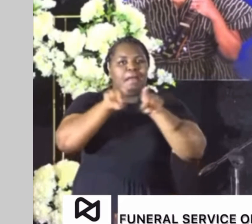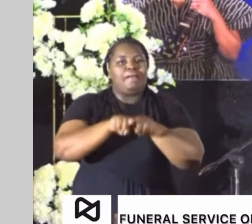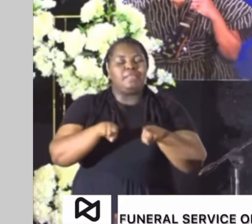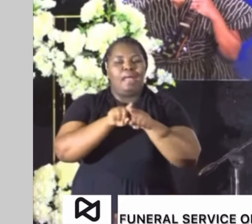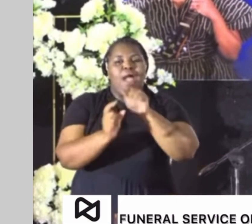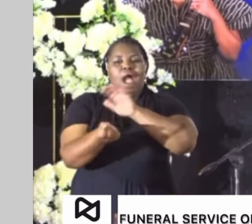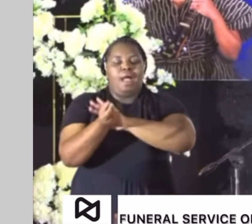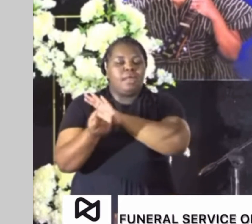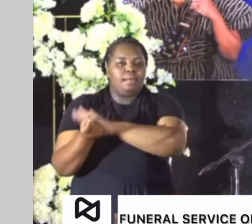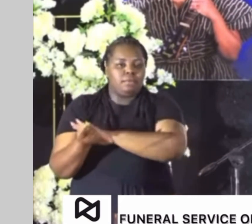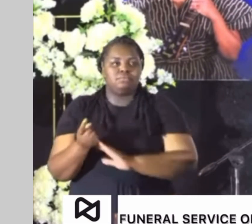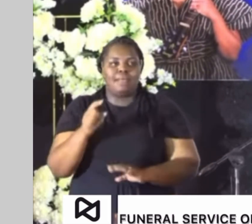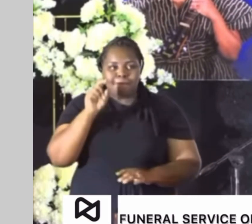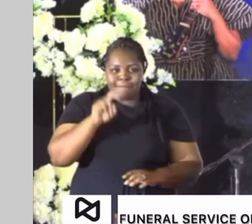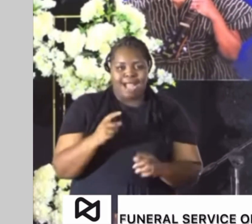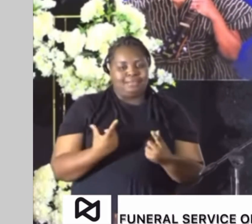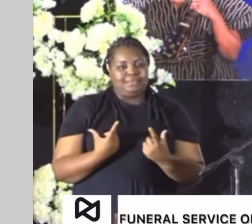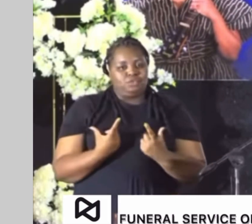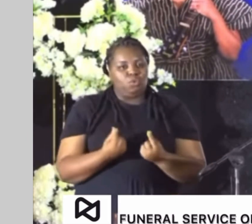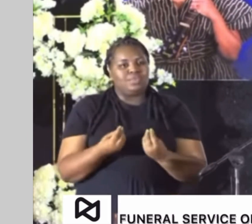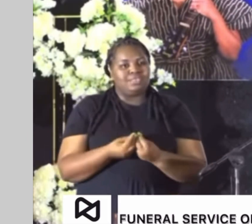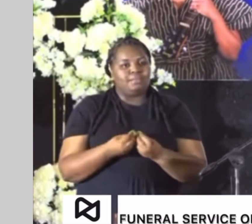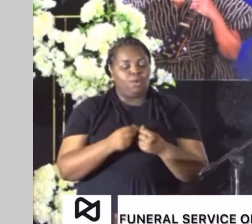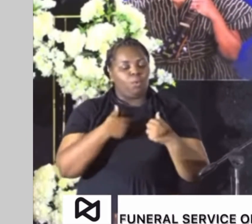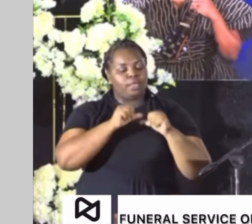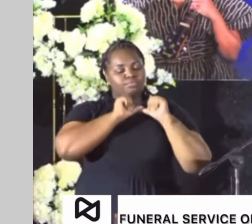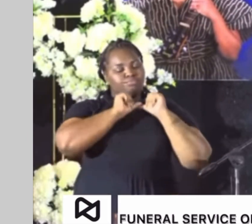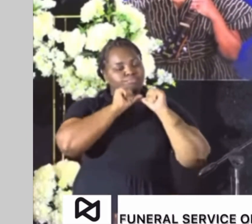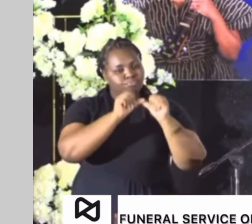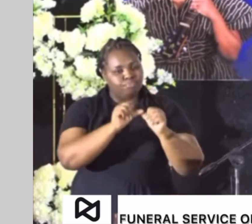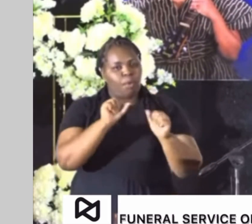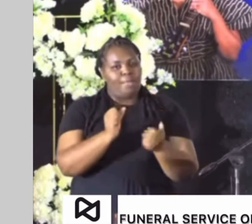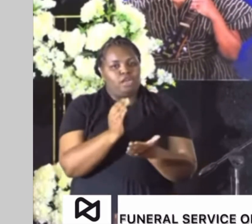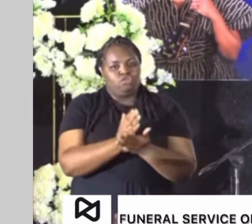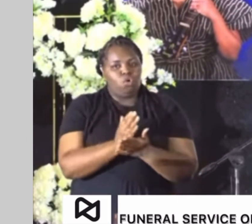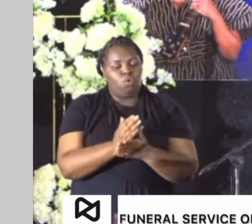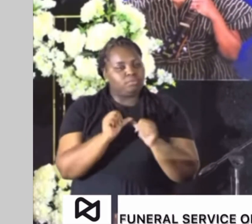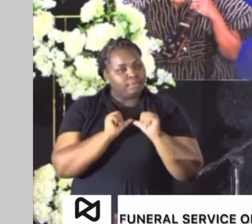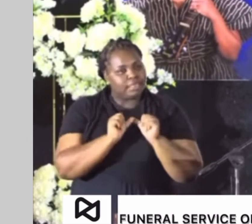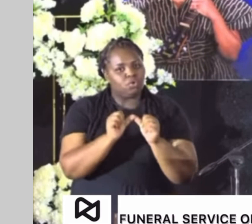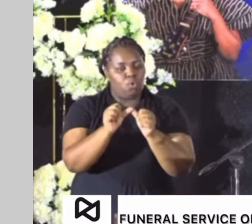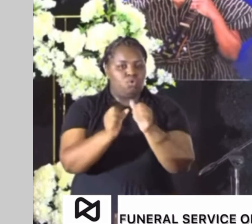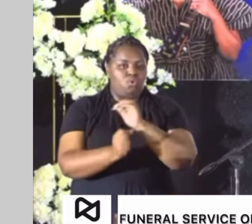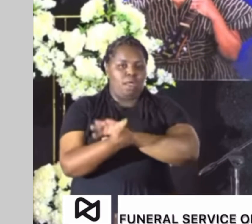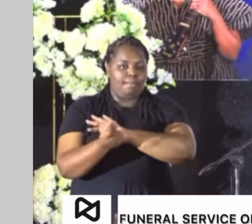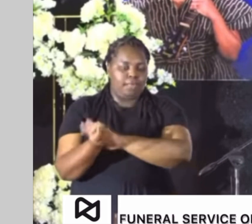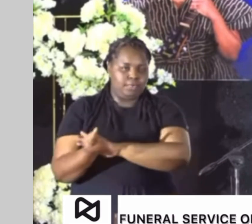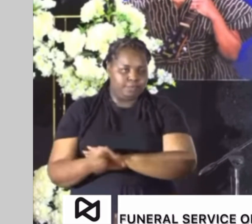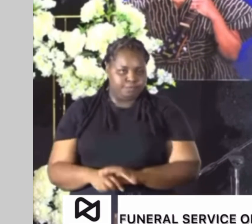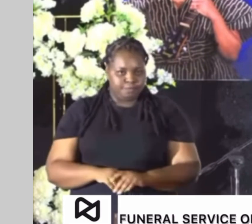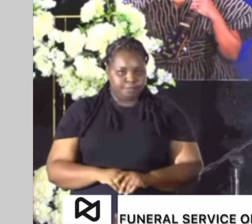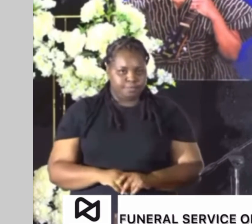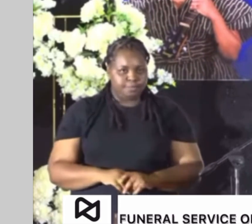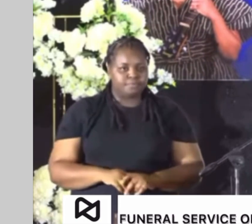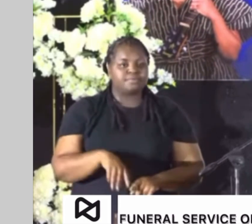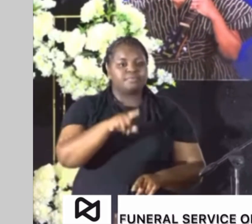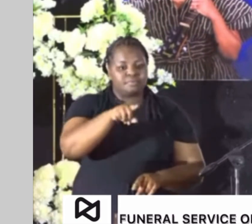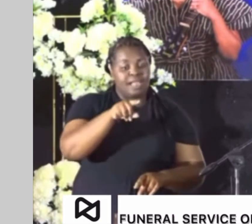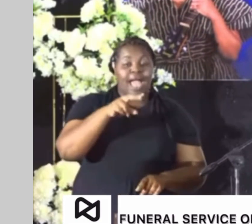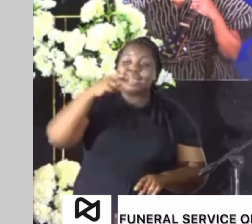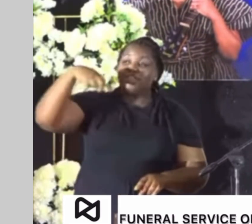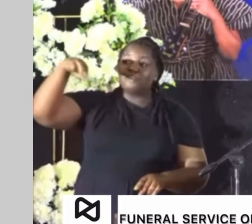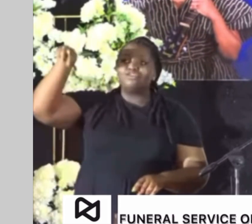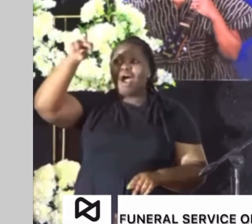Useless, heartless man. At the end of the day, it's all beautiful tributes to Zahara, who is not here to listen to them. Report